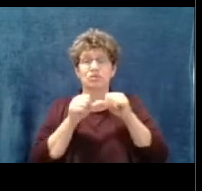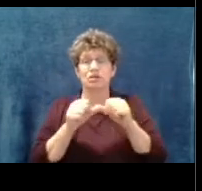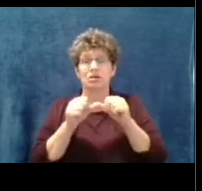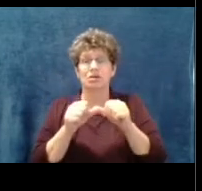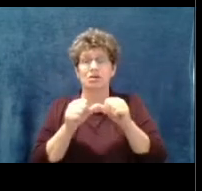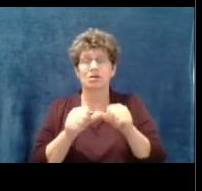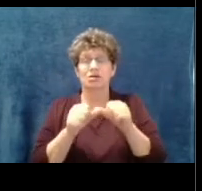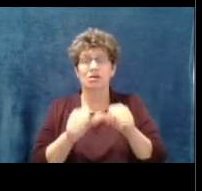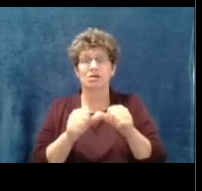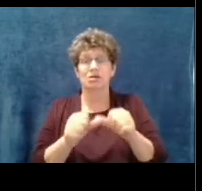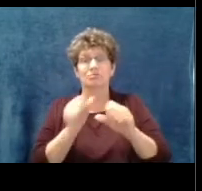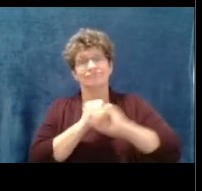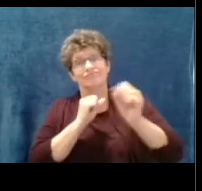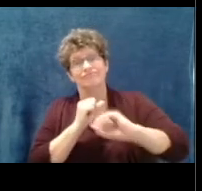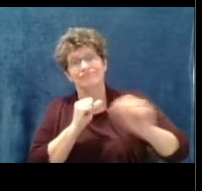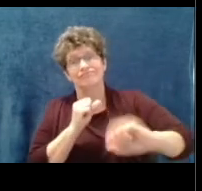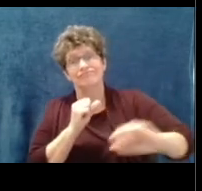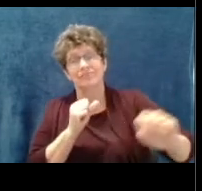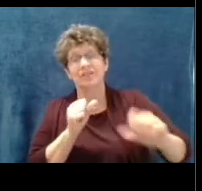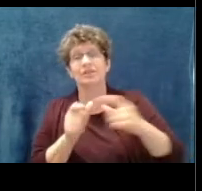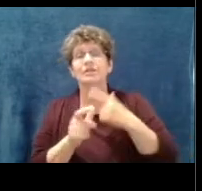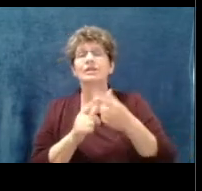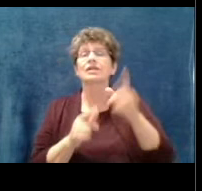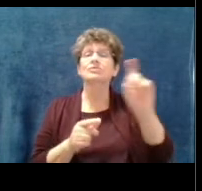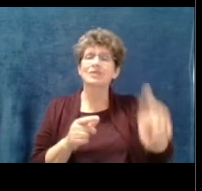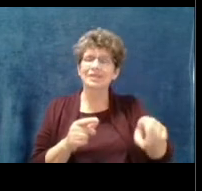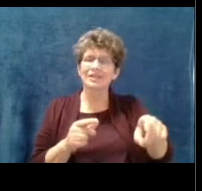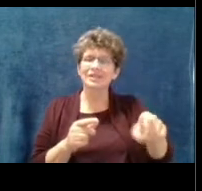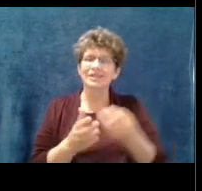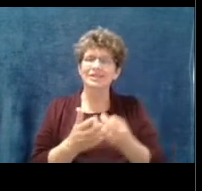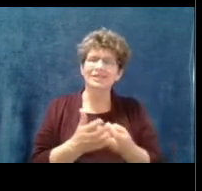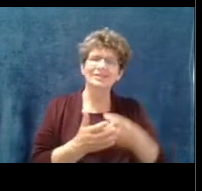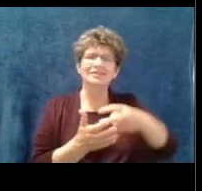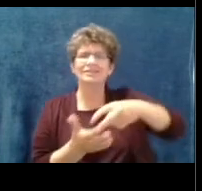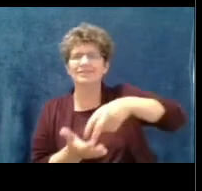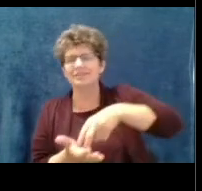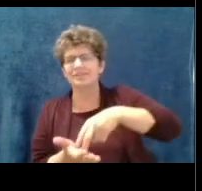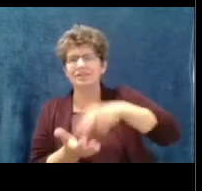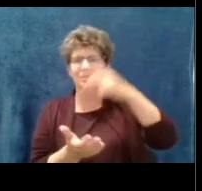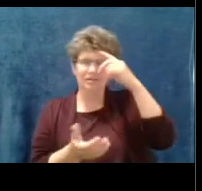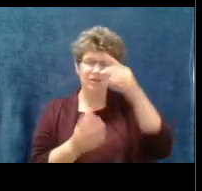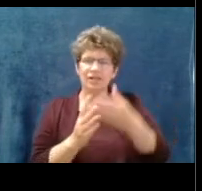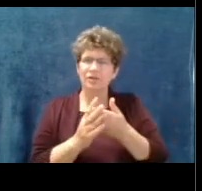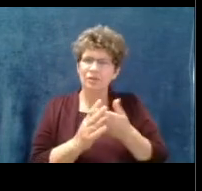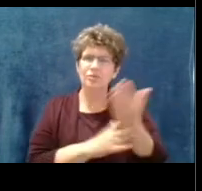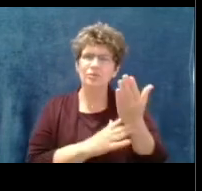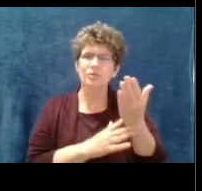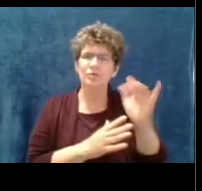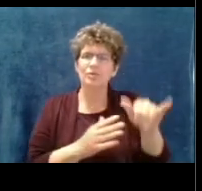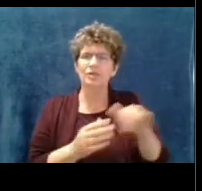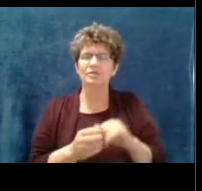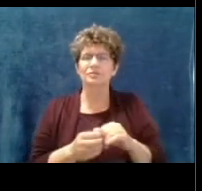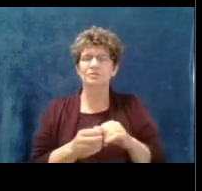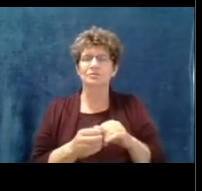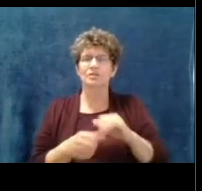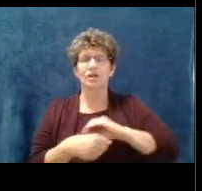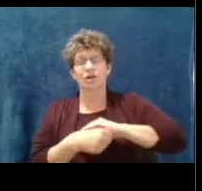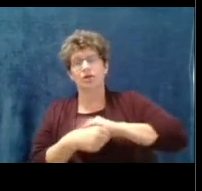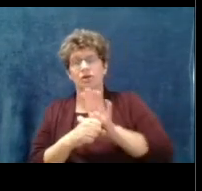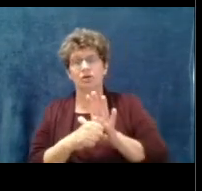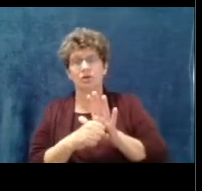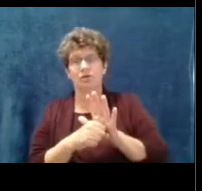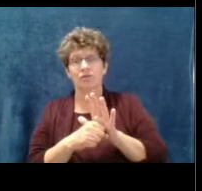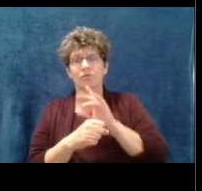this. And I think COVID-19 has again really emphasized to us that we need kind of a better approach